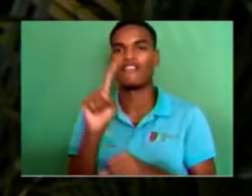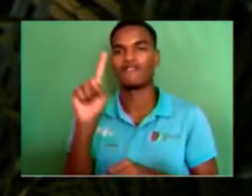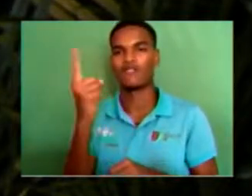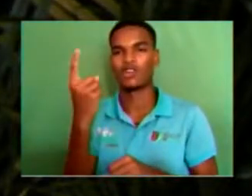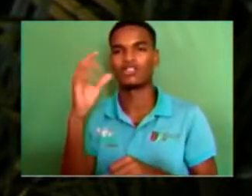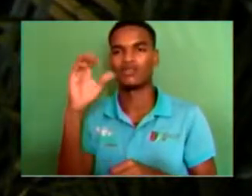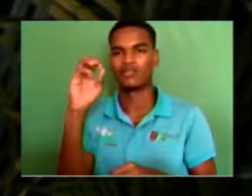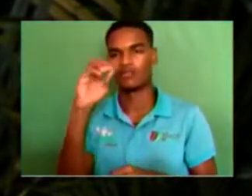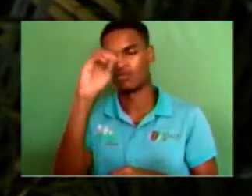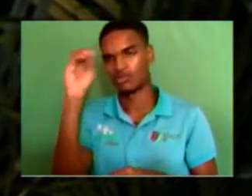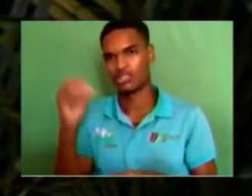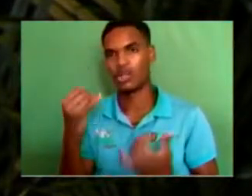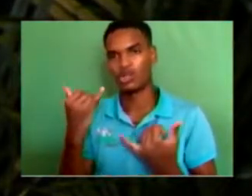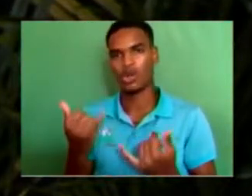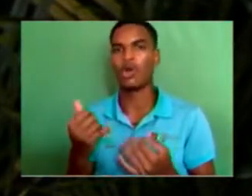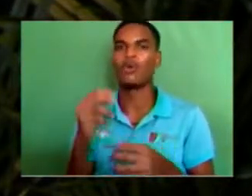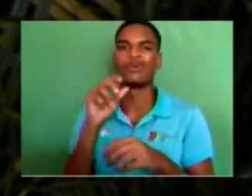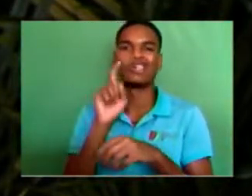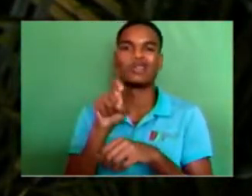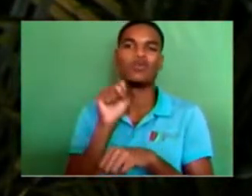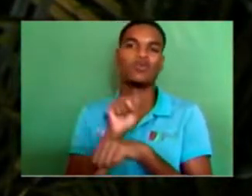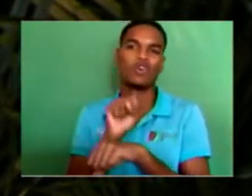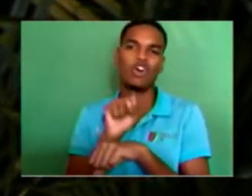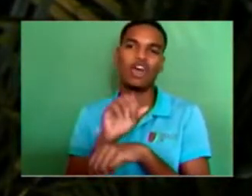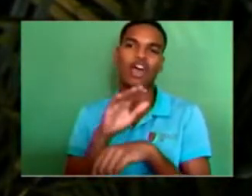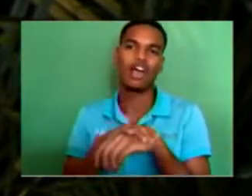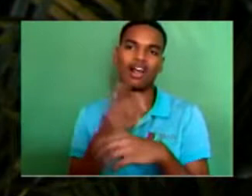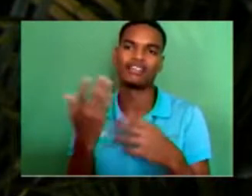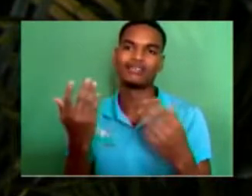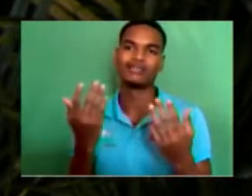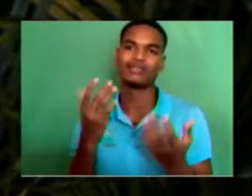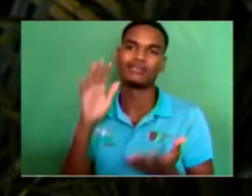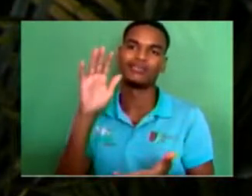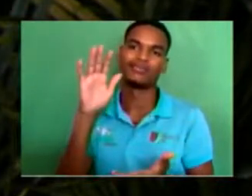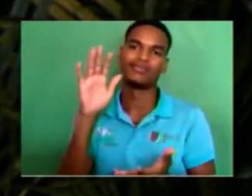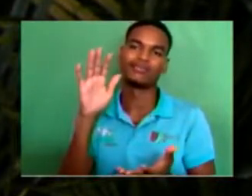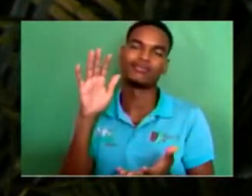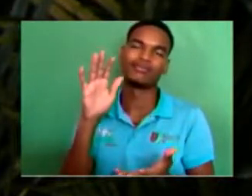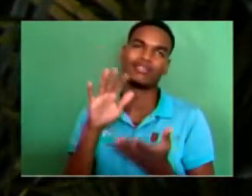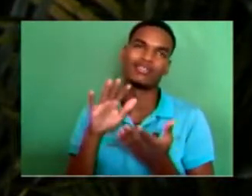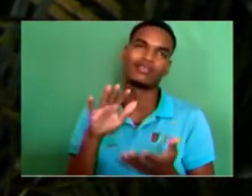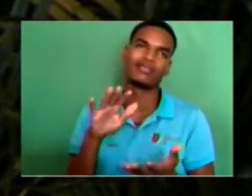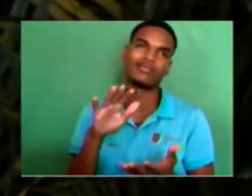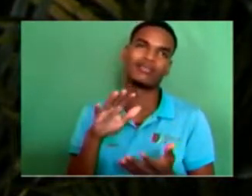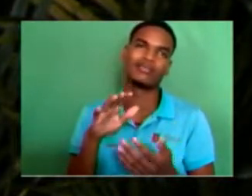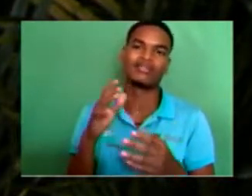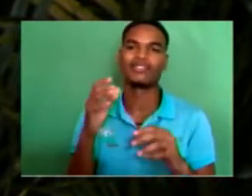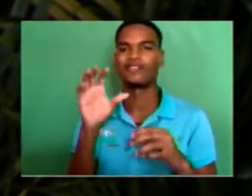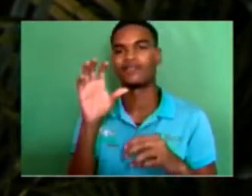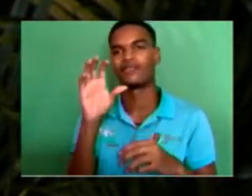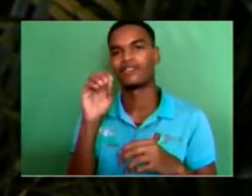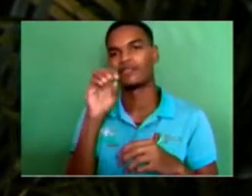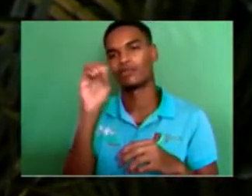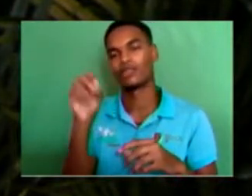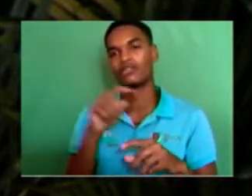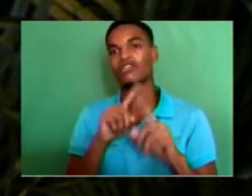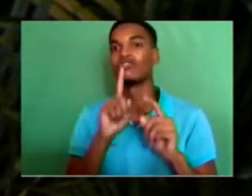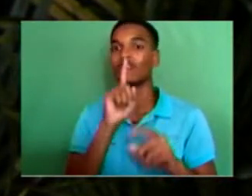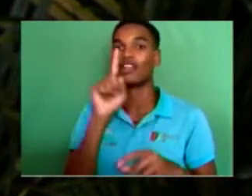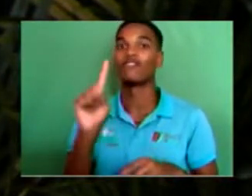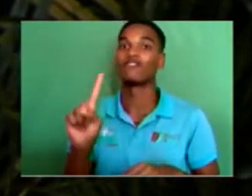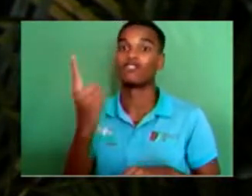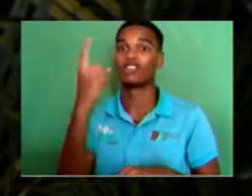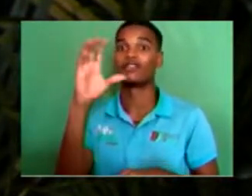Now we got to start working on, and actually I would say it's the bottom 50. The top 50 is going to be harder to get. So that